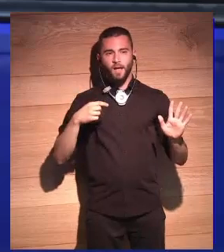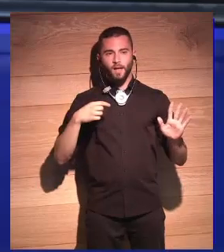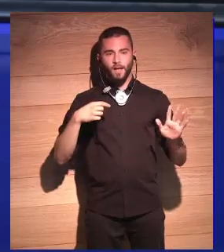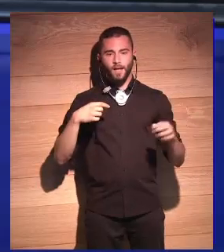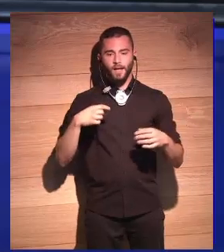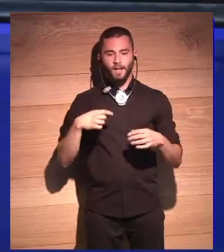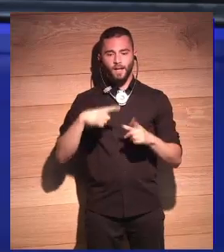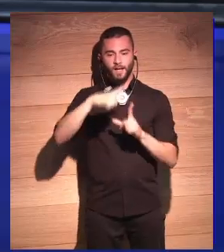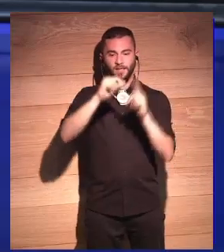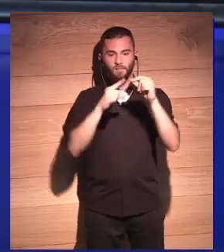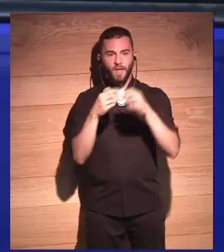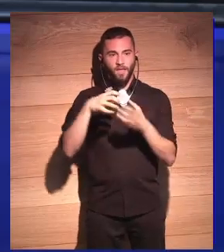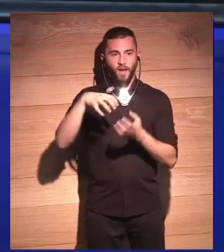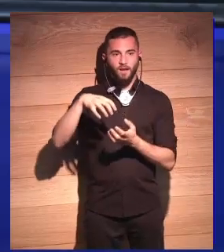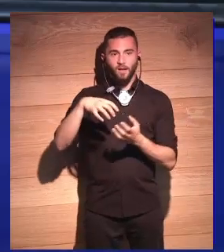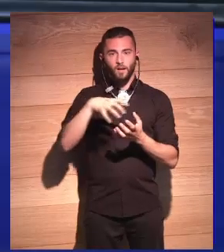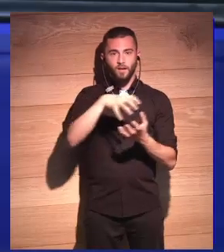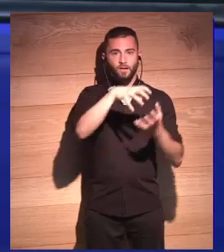that's pornography.